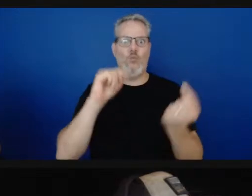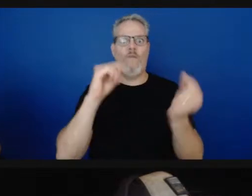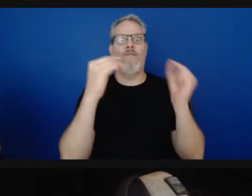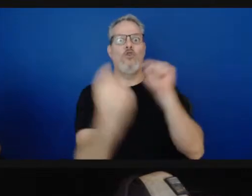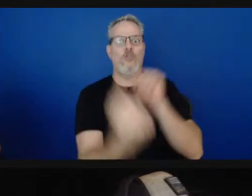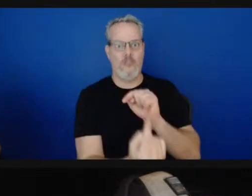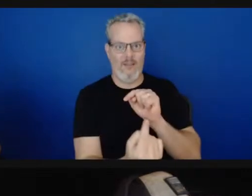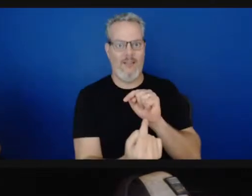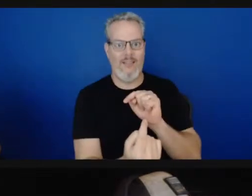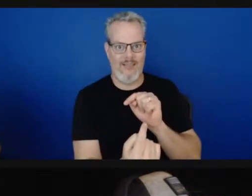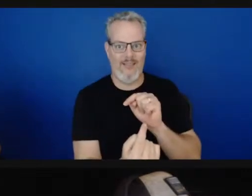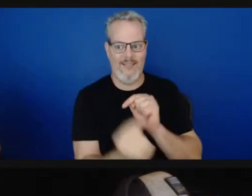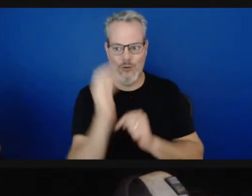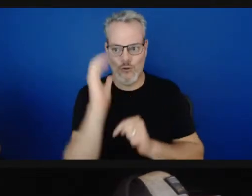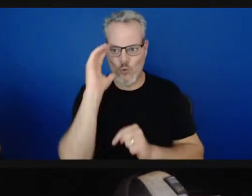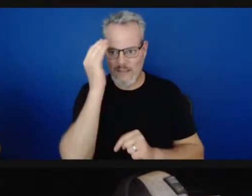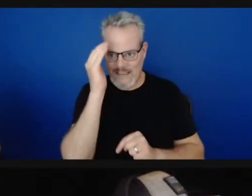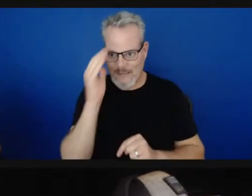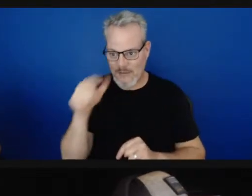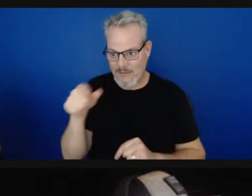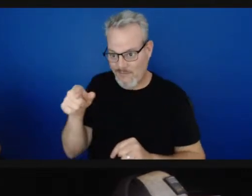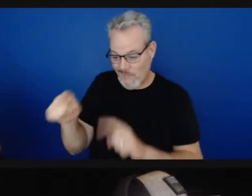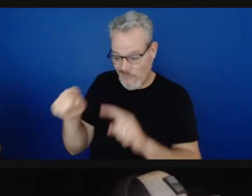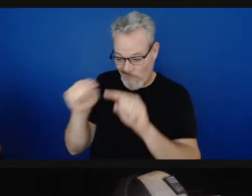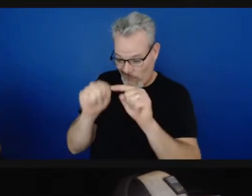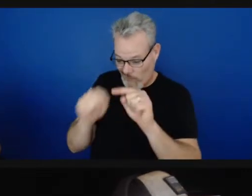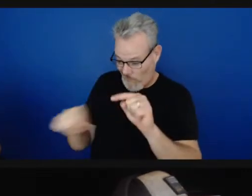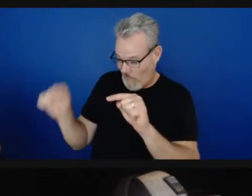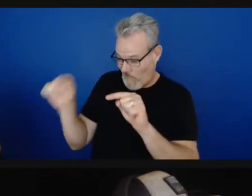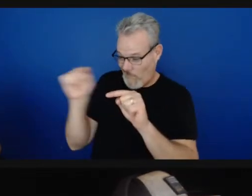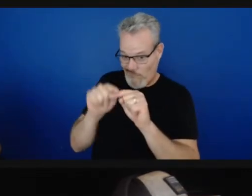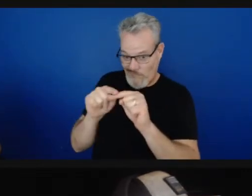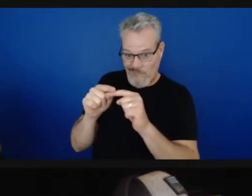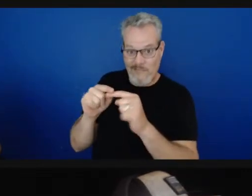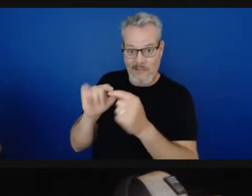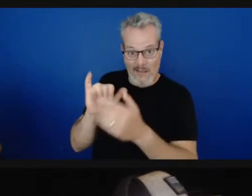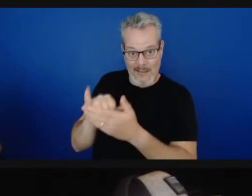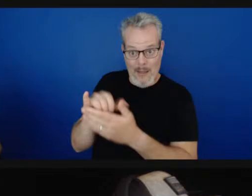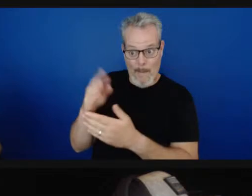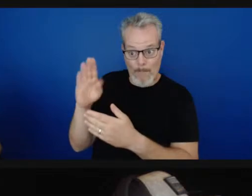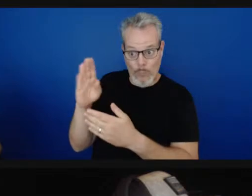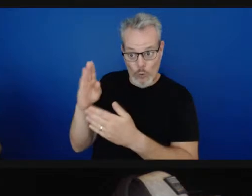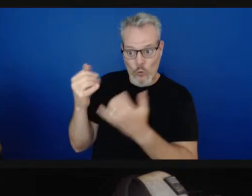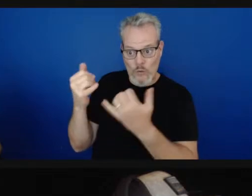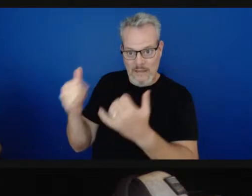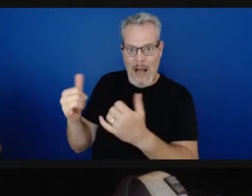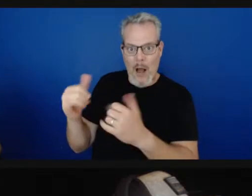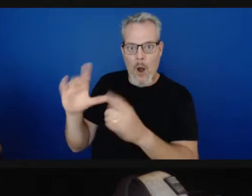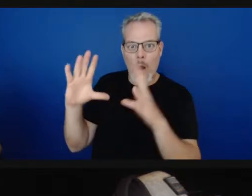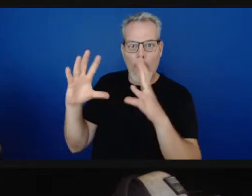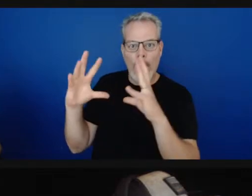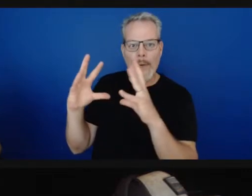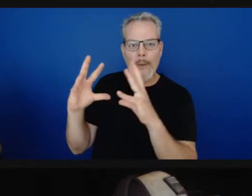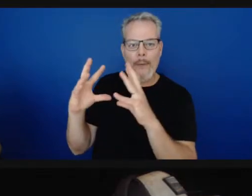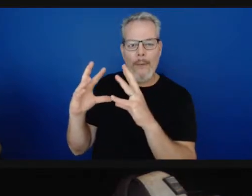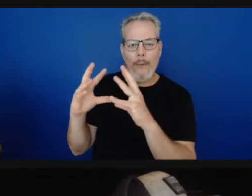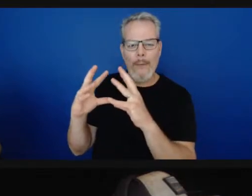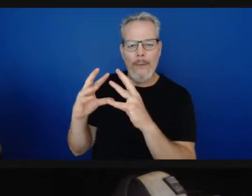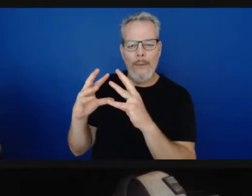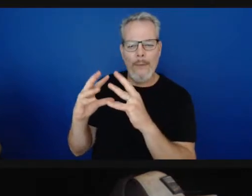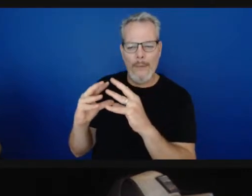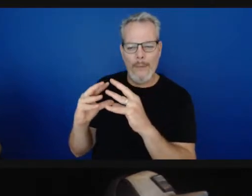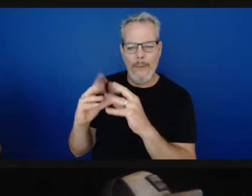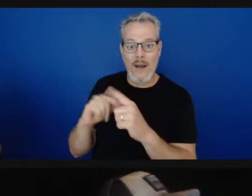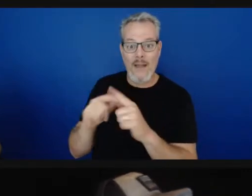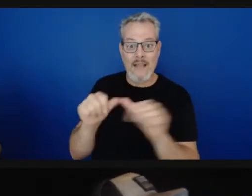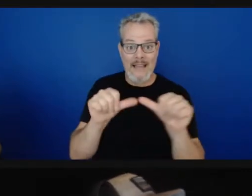seems like the Halemaʻumaʻu area seems to be now deflating, losing its magma, and the area south of the summit